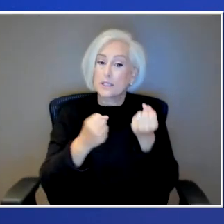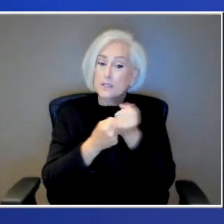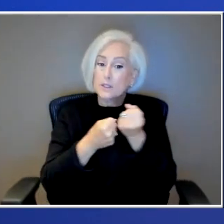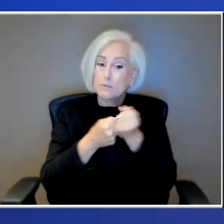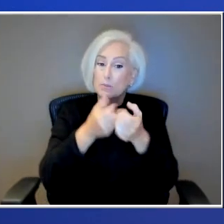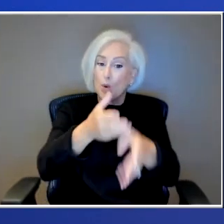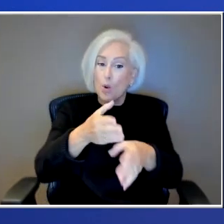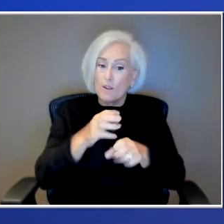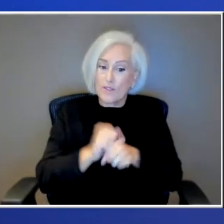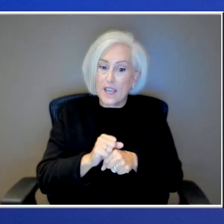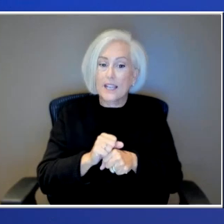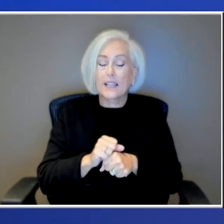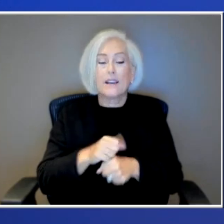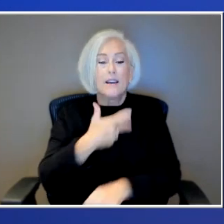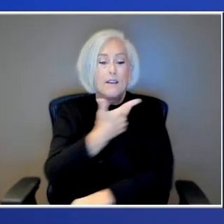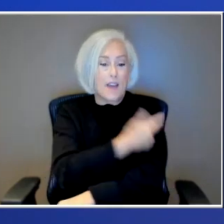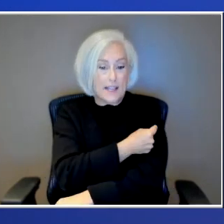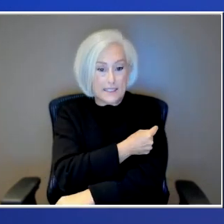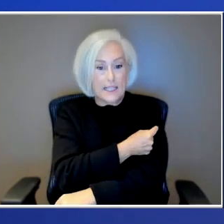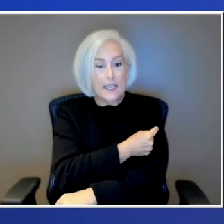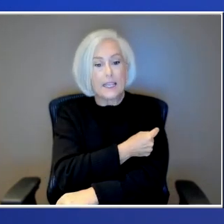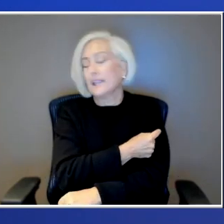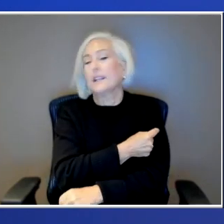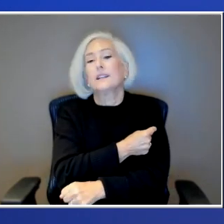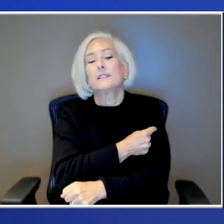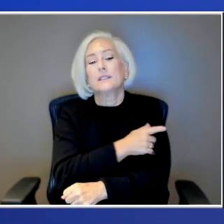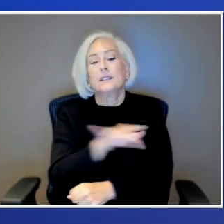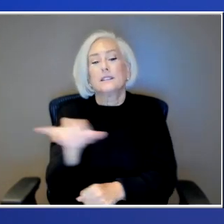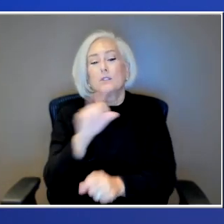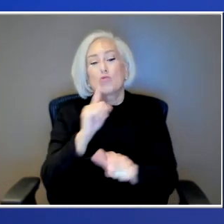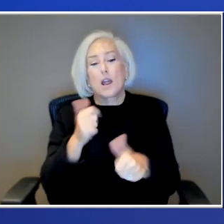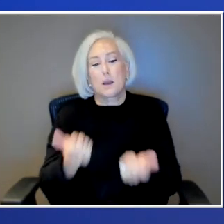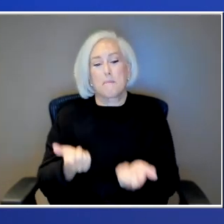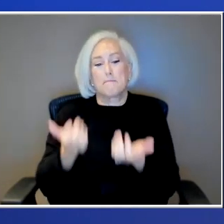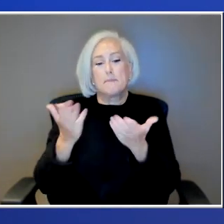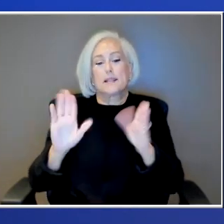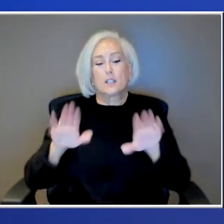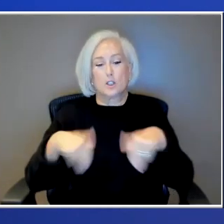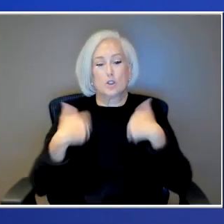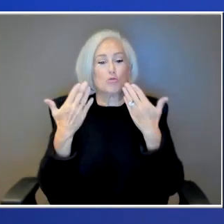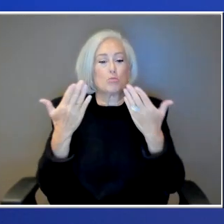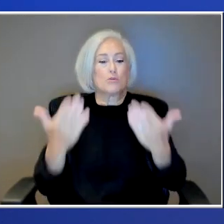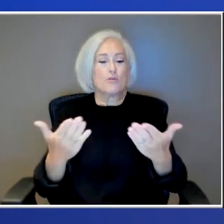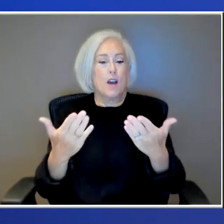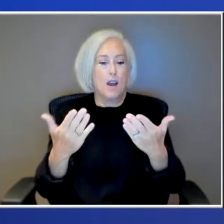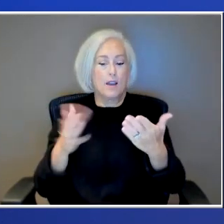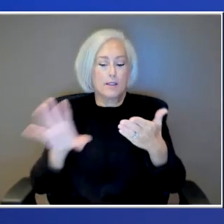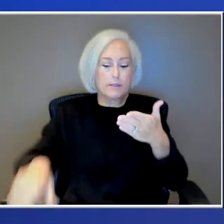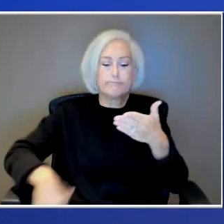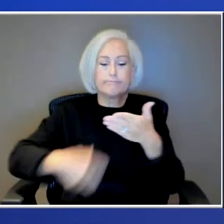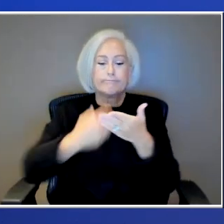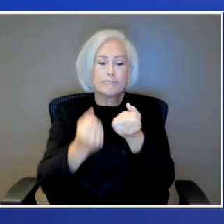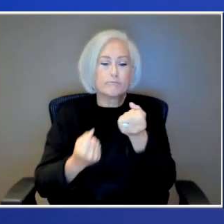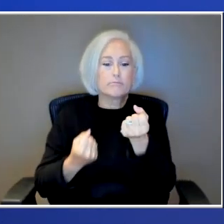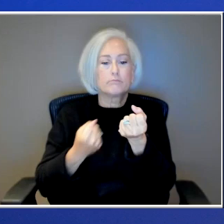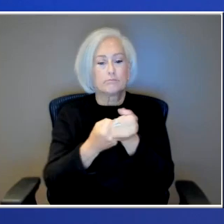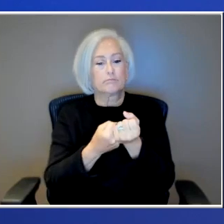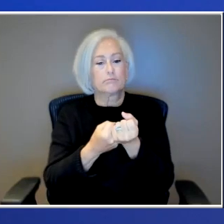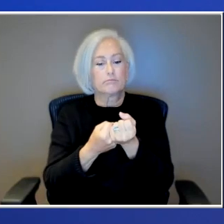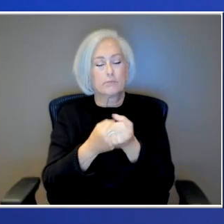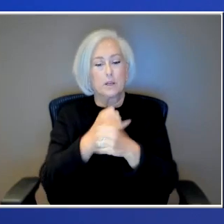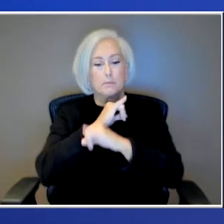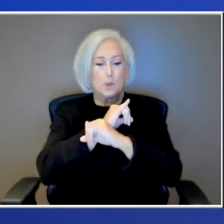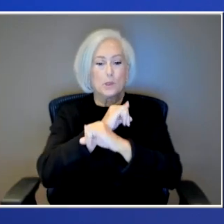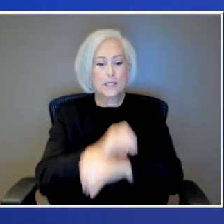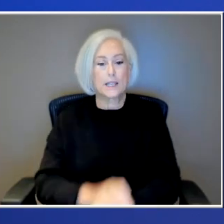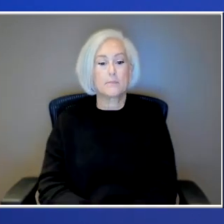in the recommended, as it is recommended, again, to provide that boost immunity. And also we know that in the